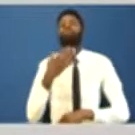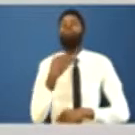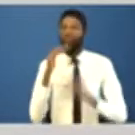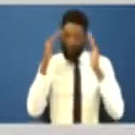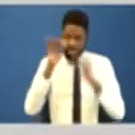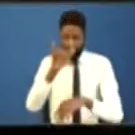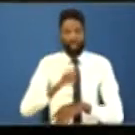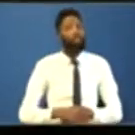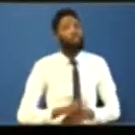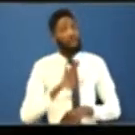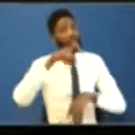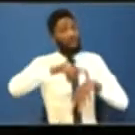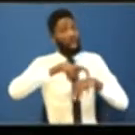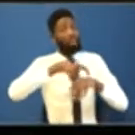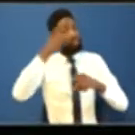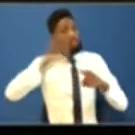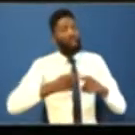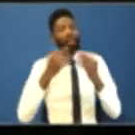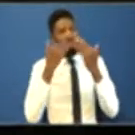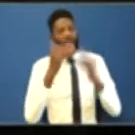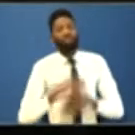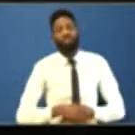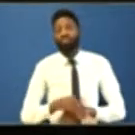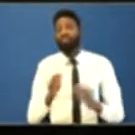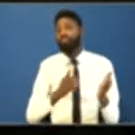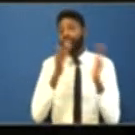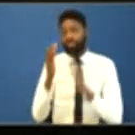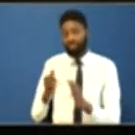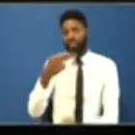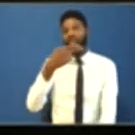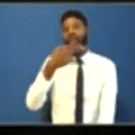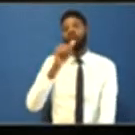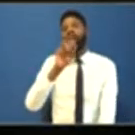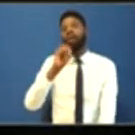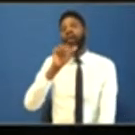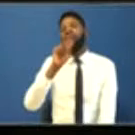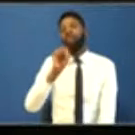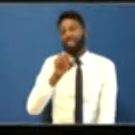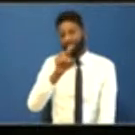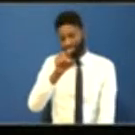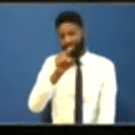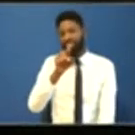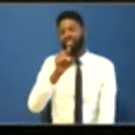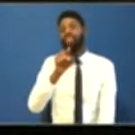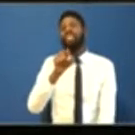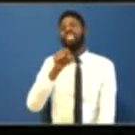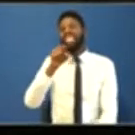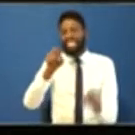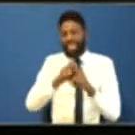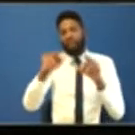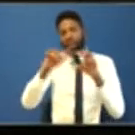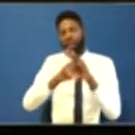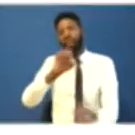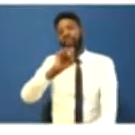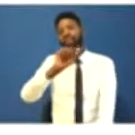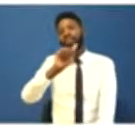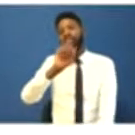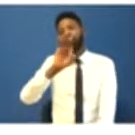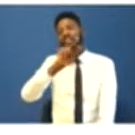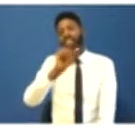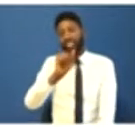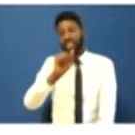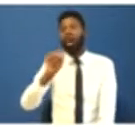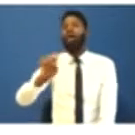up thank you very much okay i haven't seen graywall i come to you as a final party member the question of corruption has been a